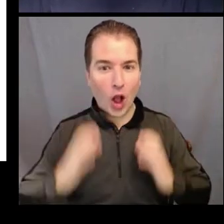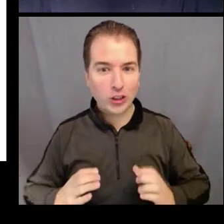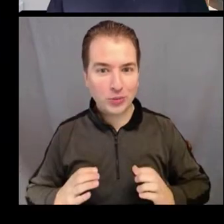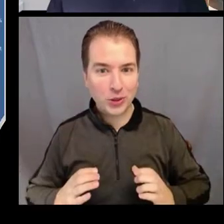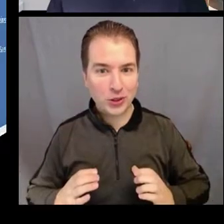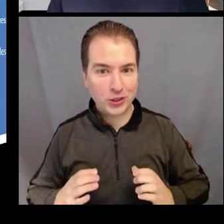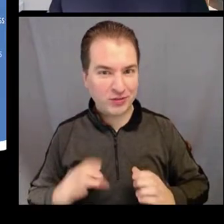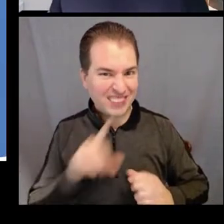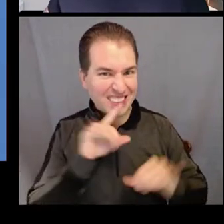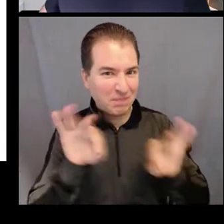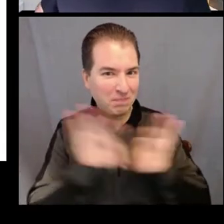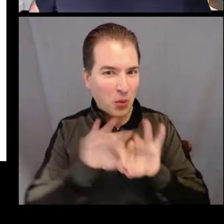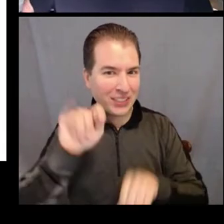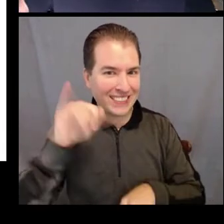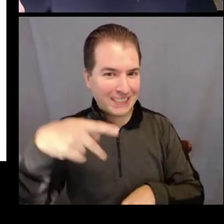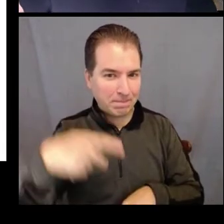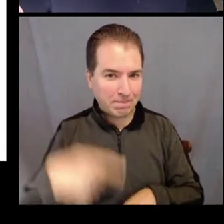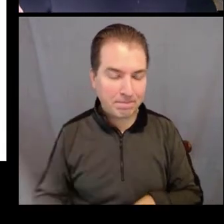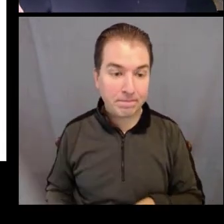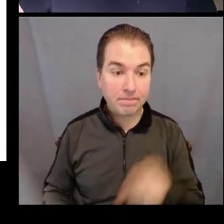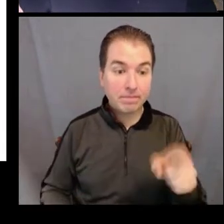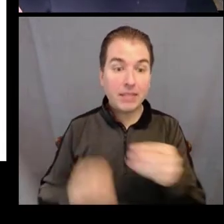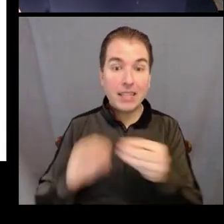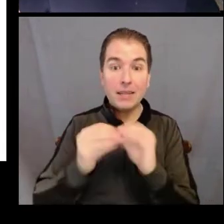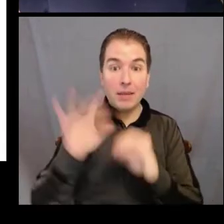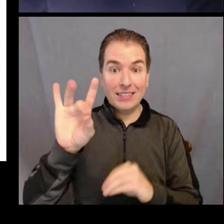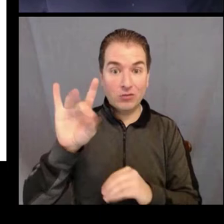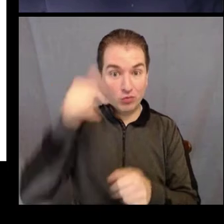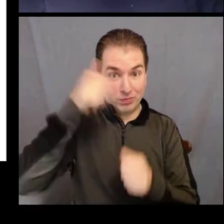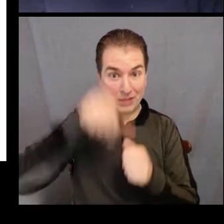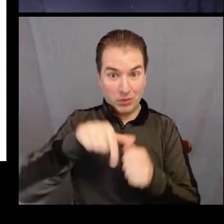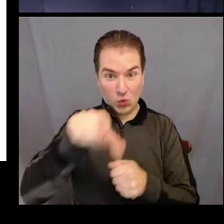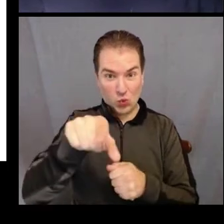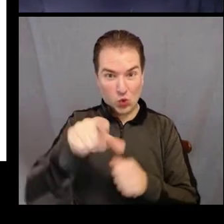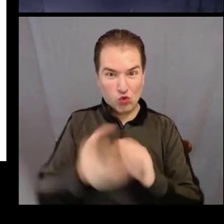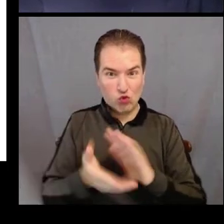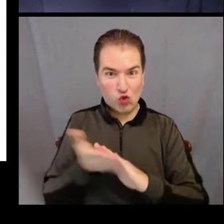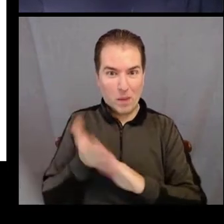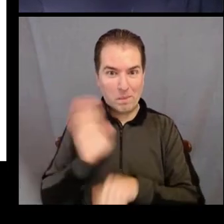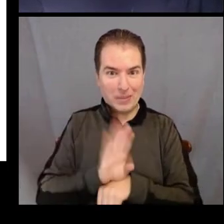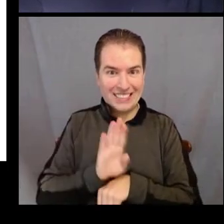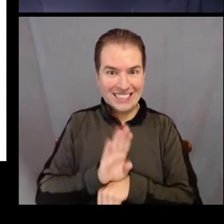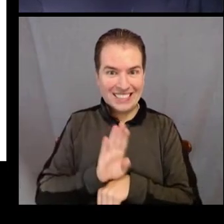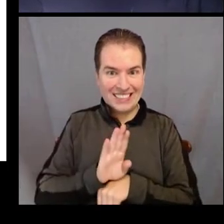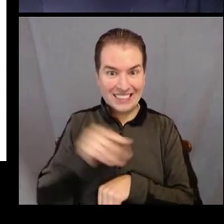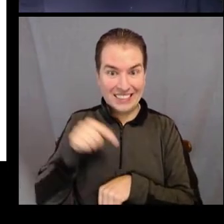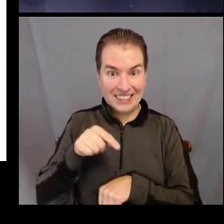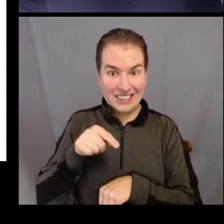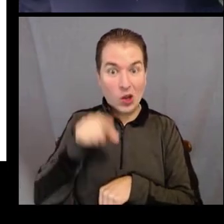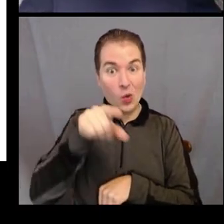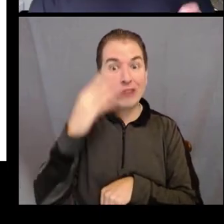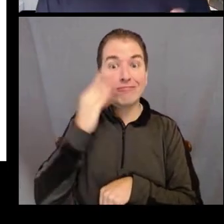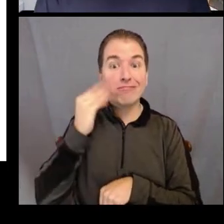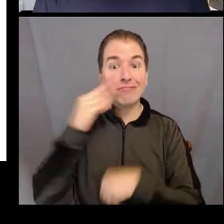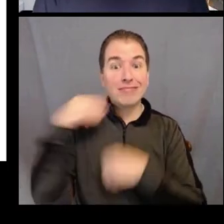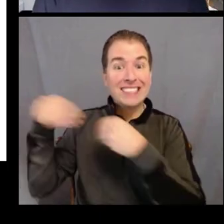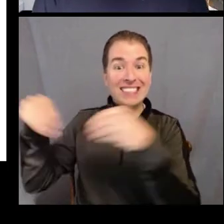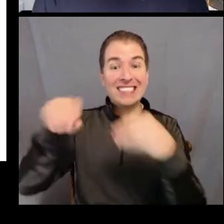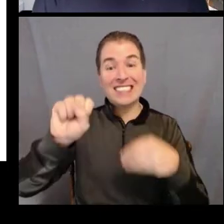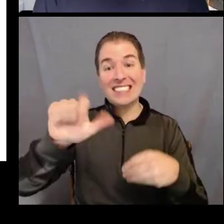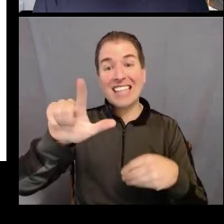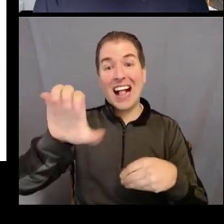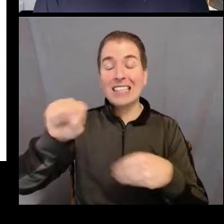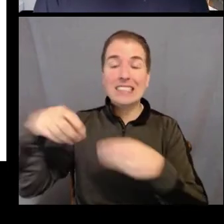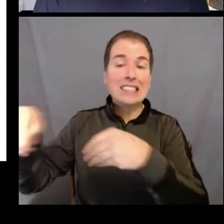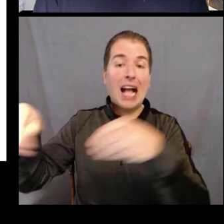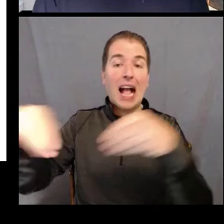such. Tip number 8. Always remember you're running a business now. You've transitioned from